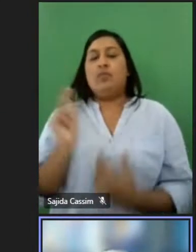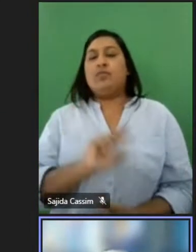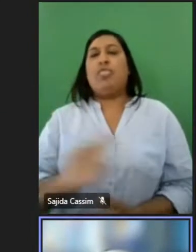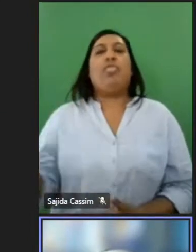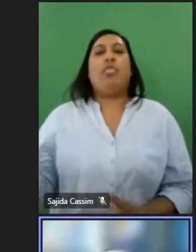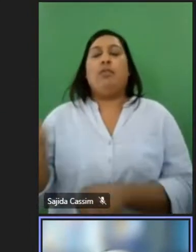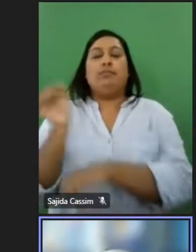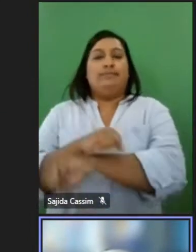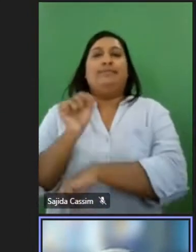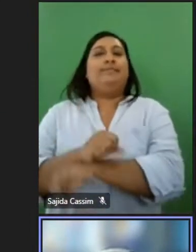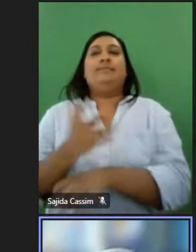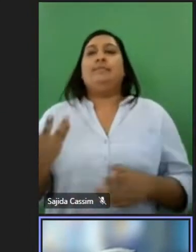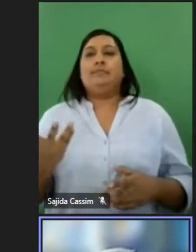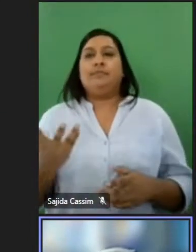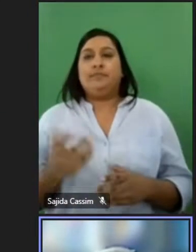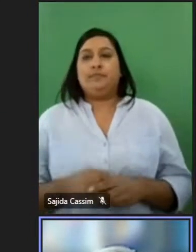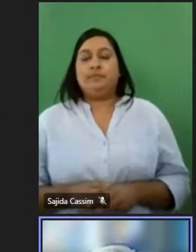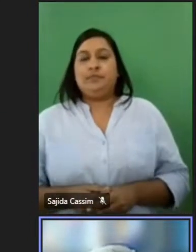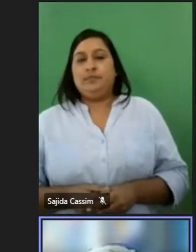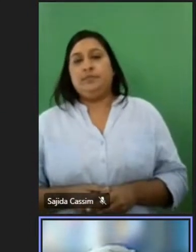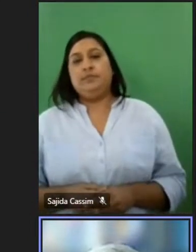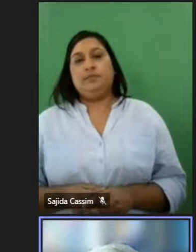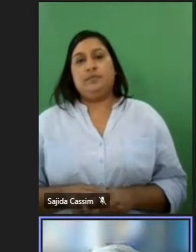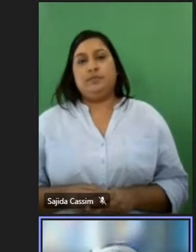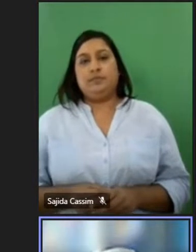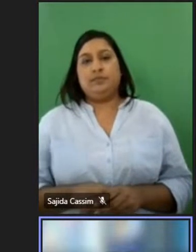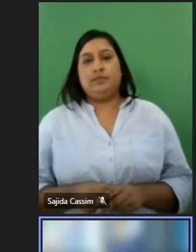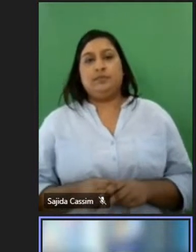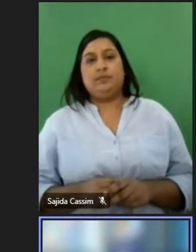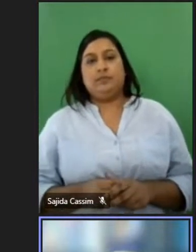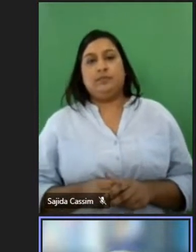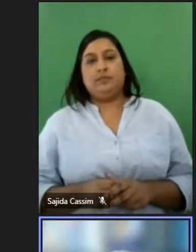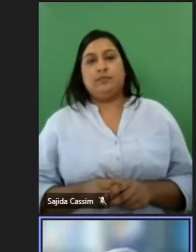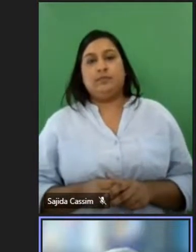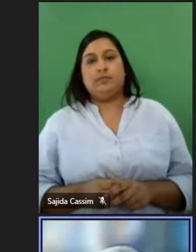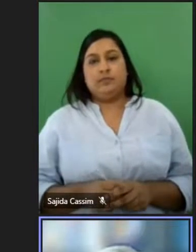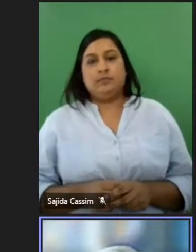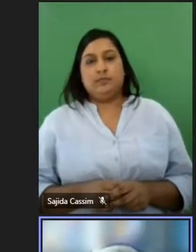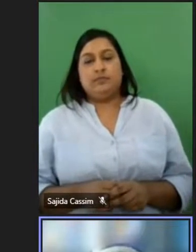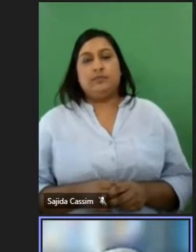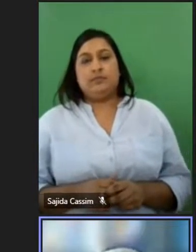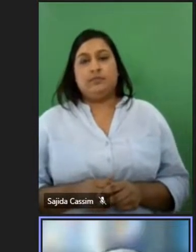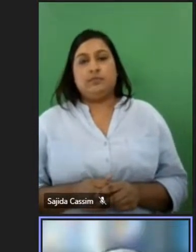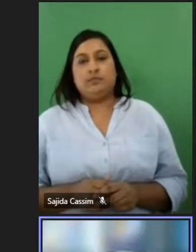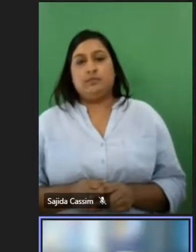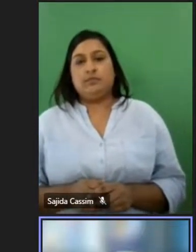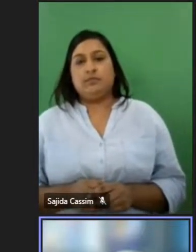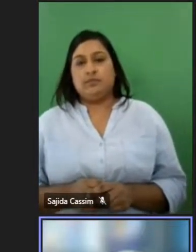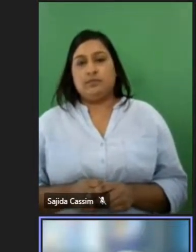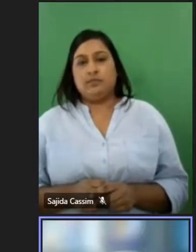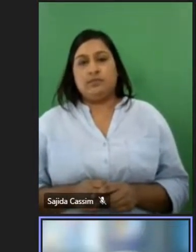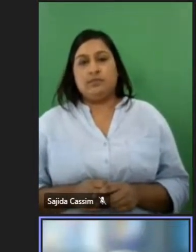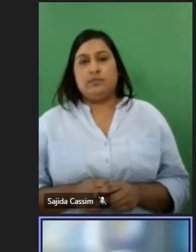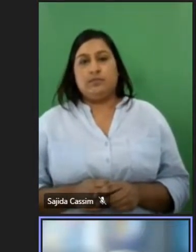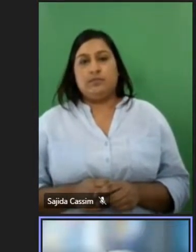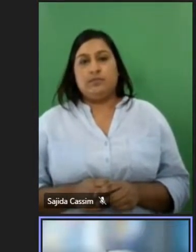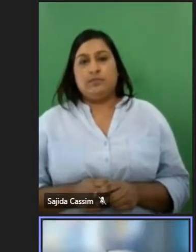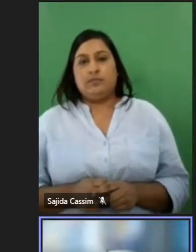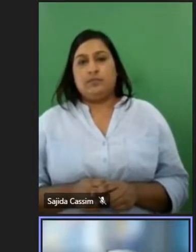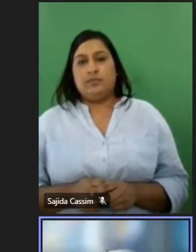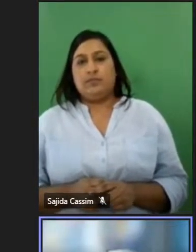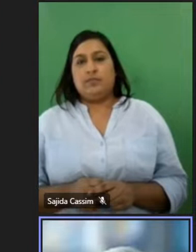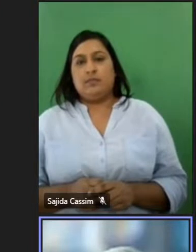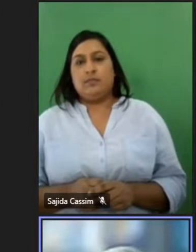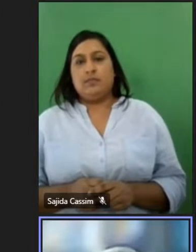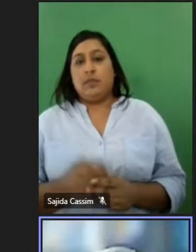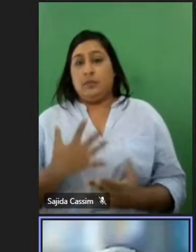and the Framework just speak about vulnerable groups per se and don't go into any detail about the different